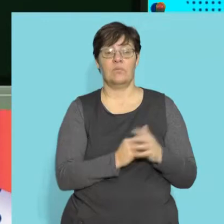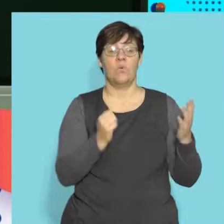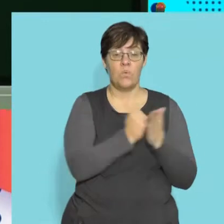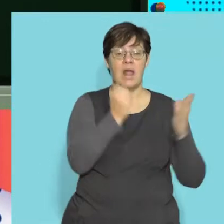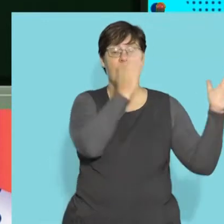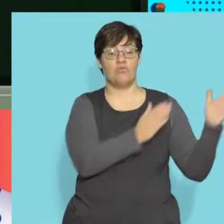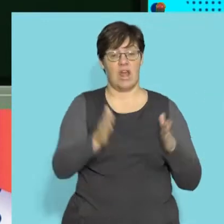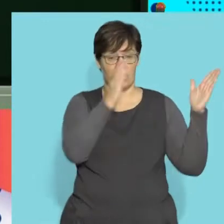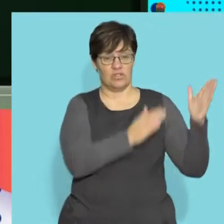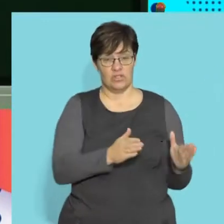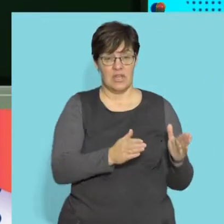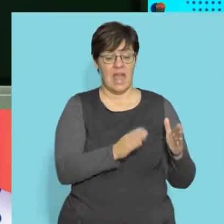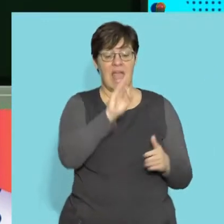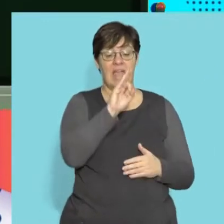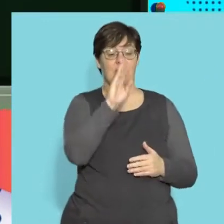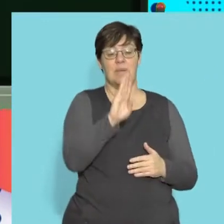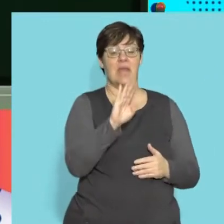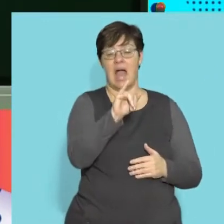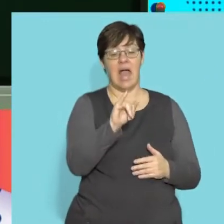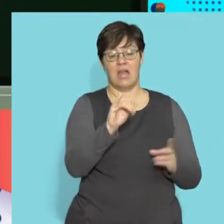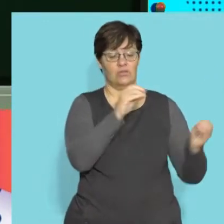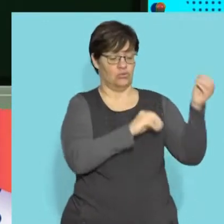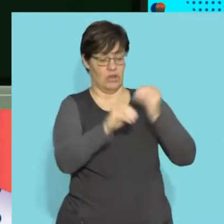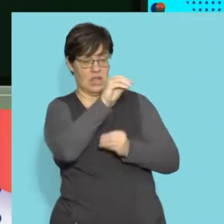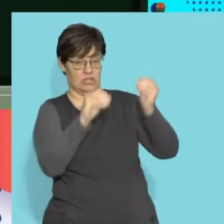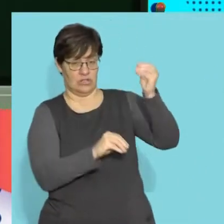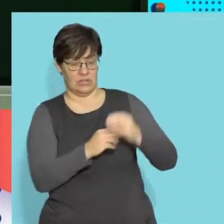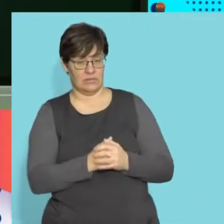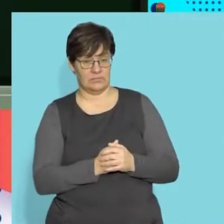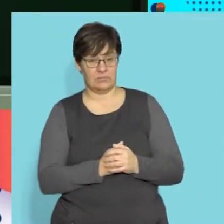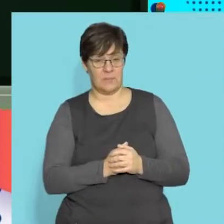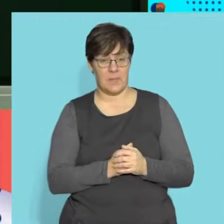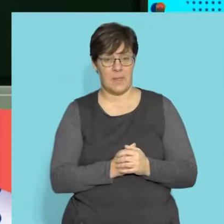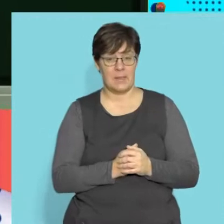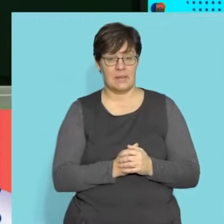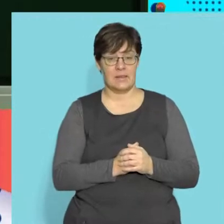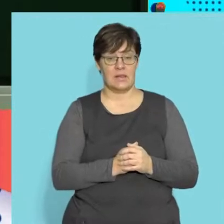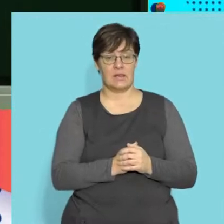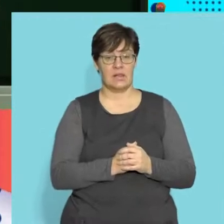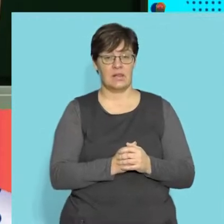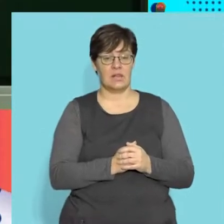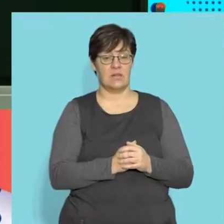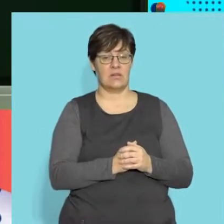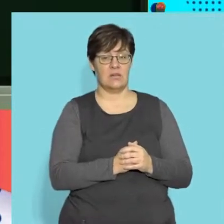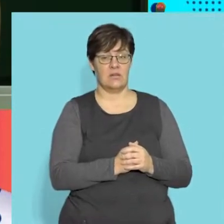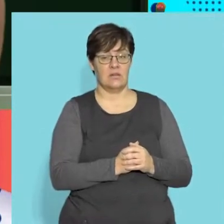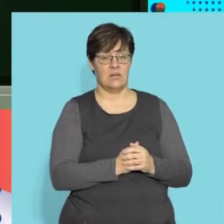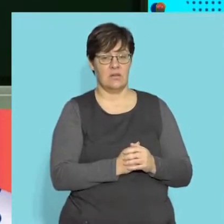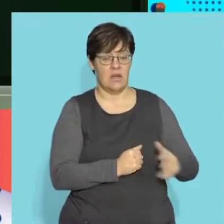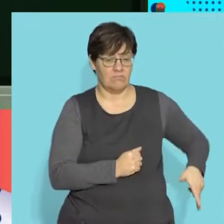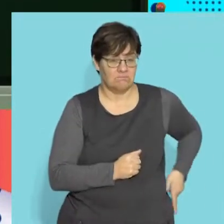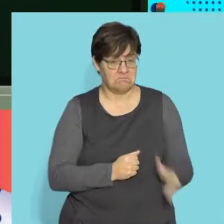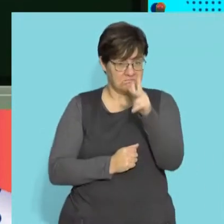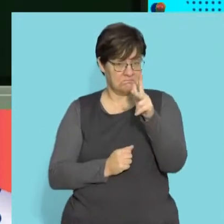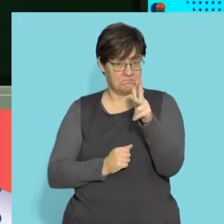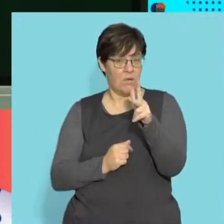We're going to arrange the letters in a more traditional way. We're going to say, slap your